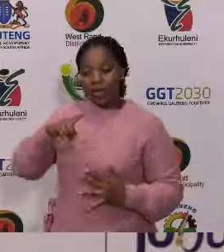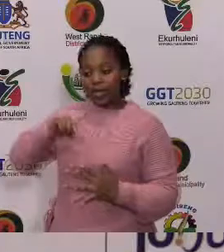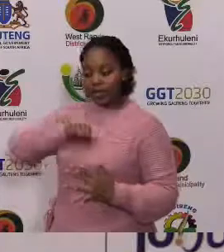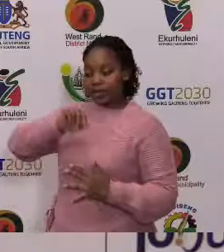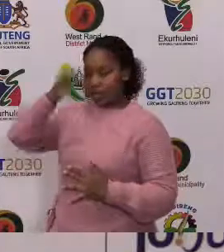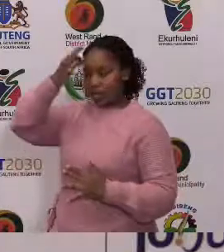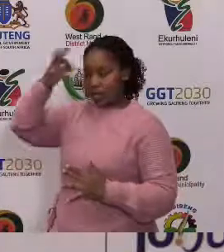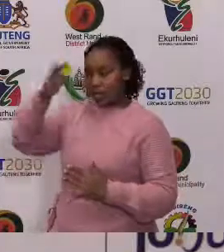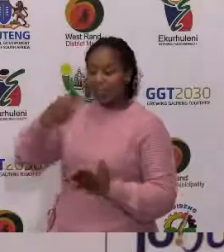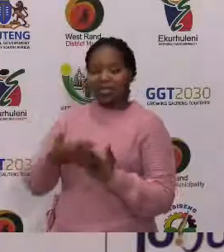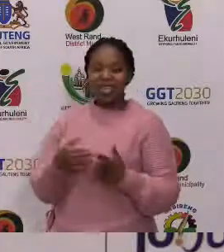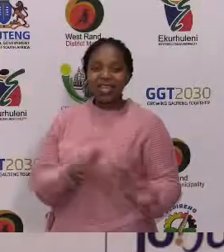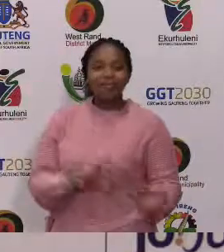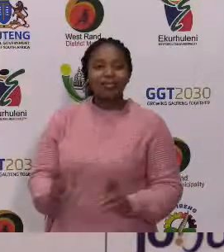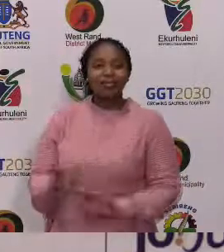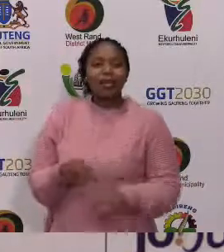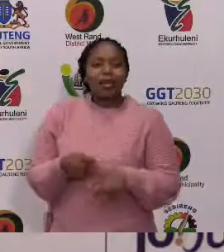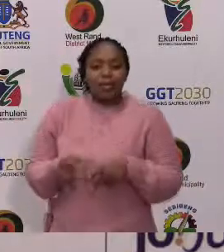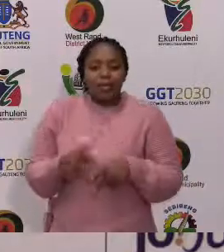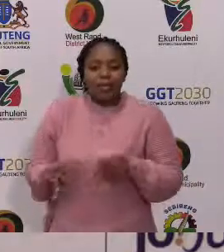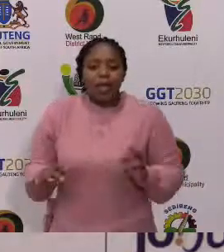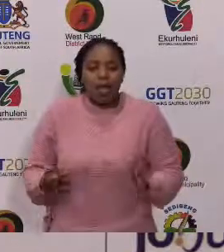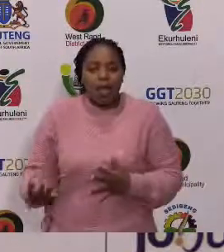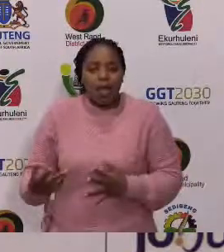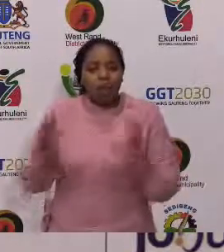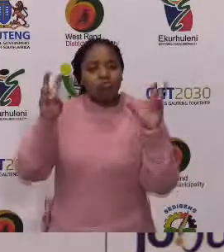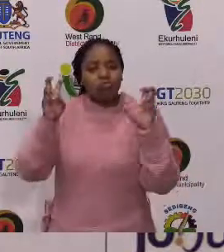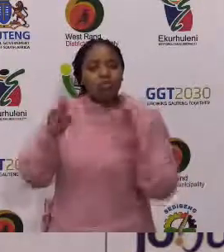to vaccination. We also have to go where the